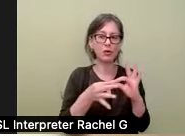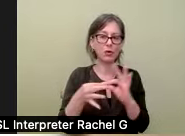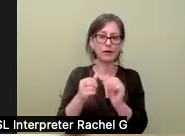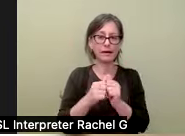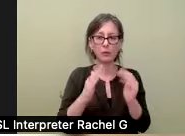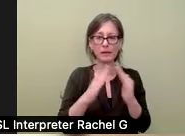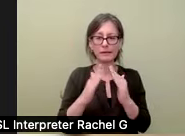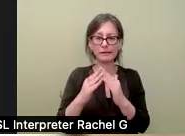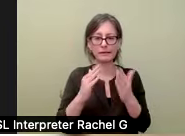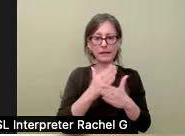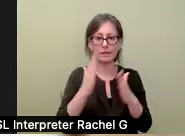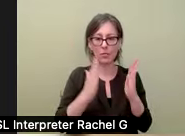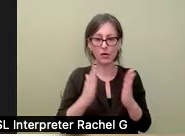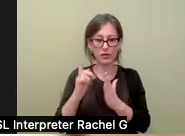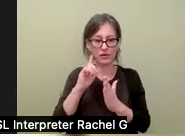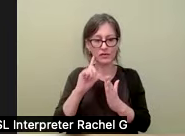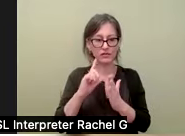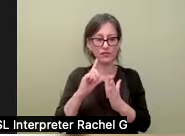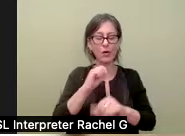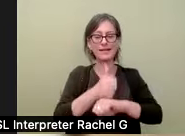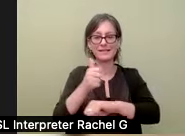around funding for for installation.